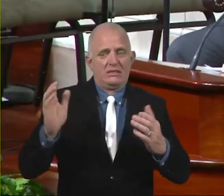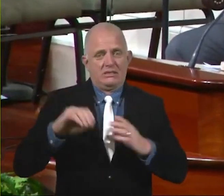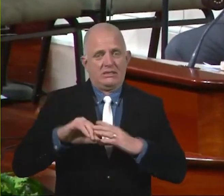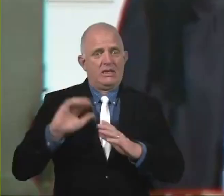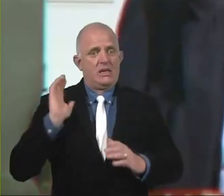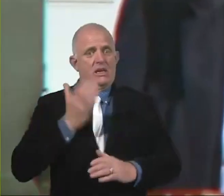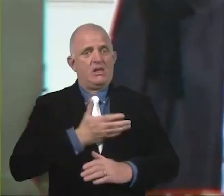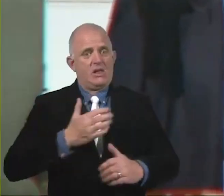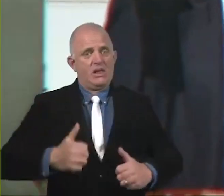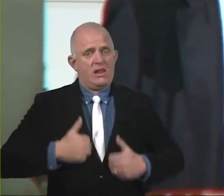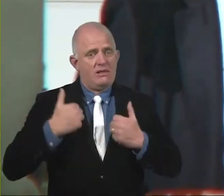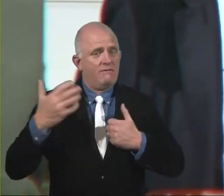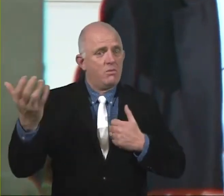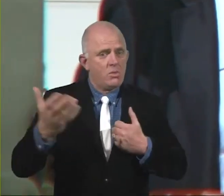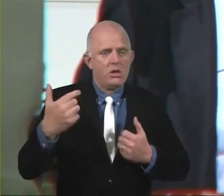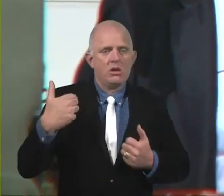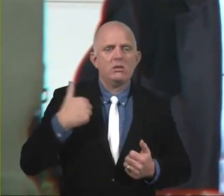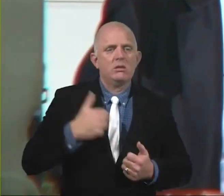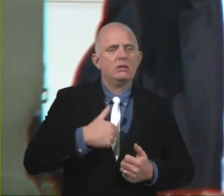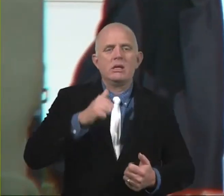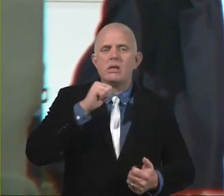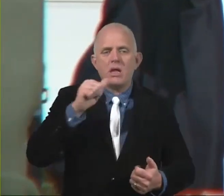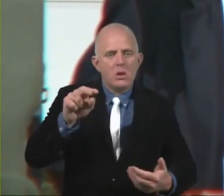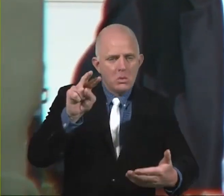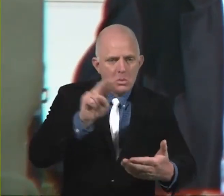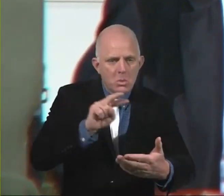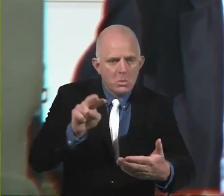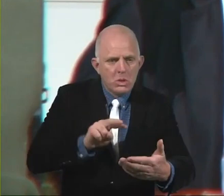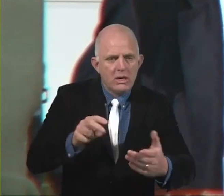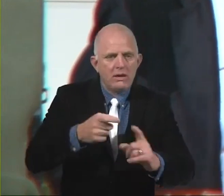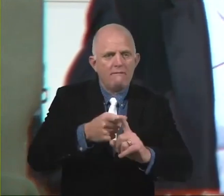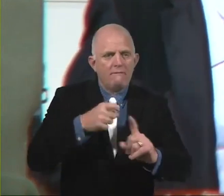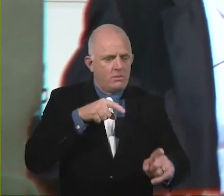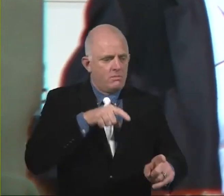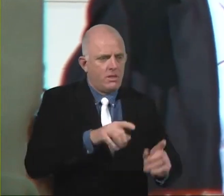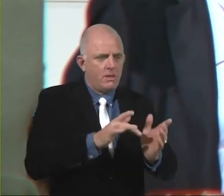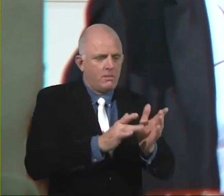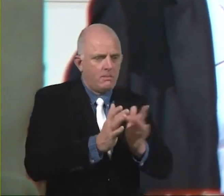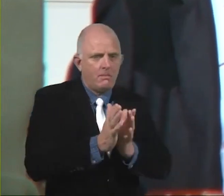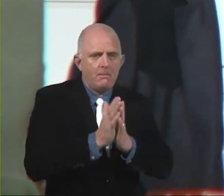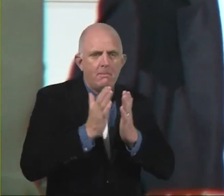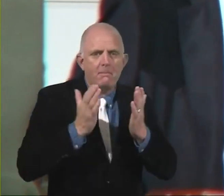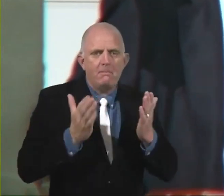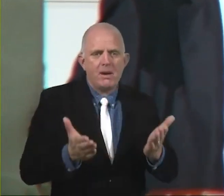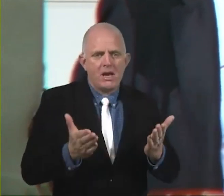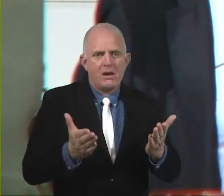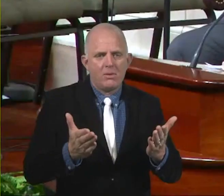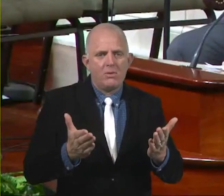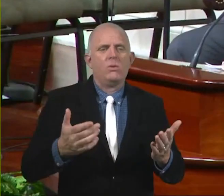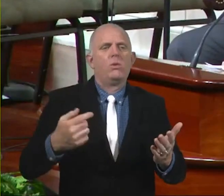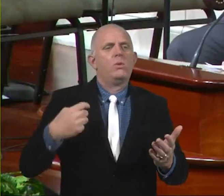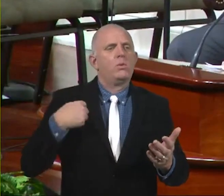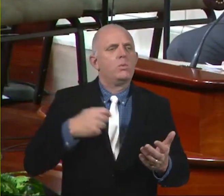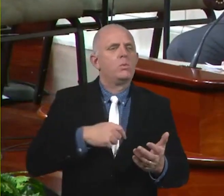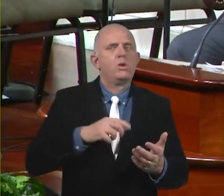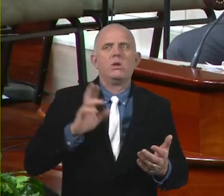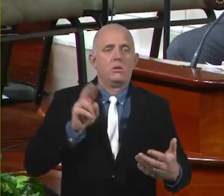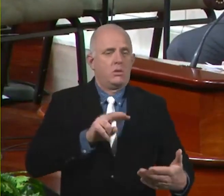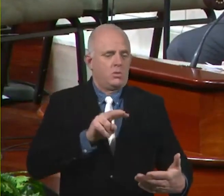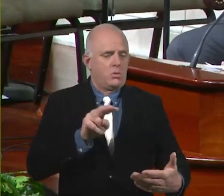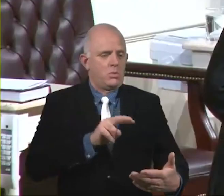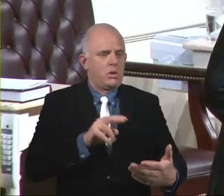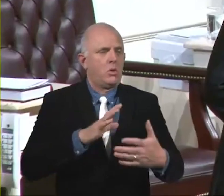we're not reading out of the book what it says. We're reading into the book what we want it to